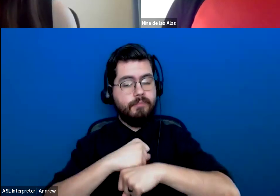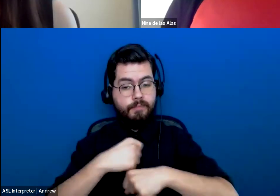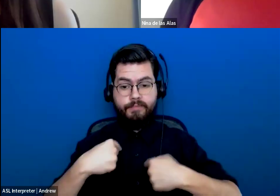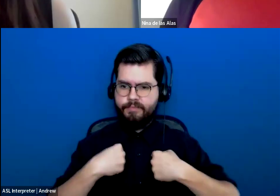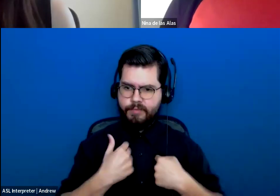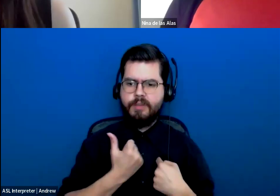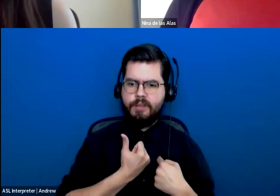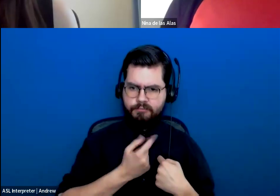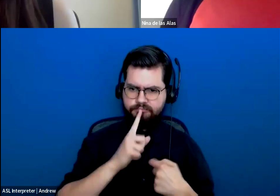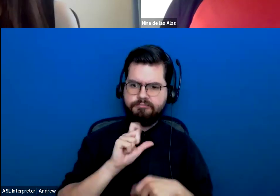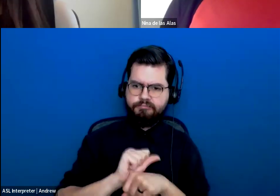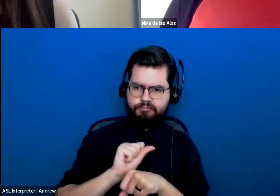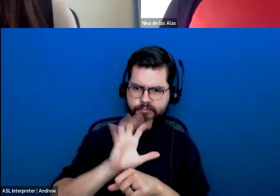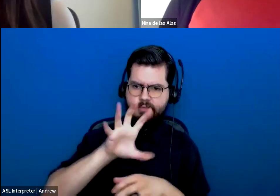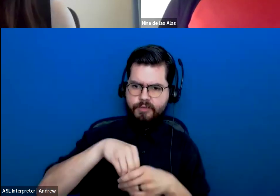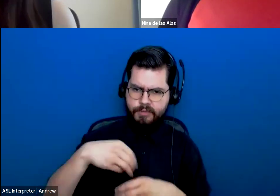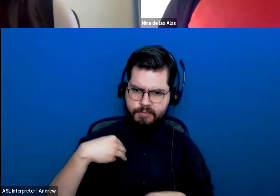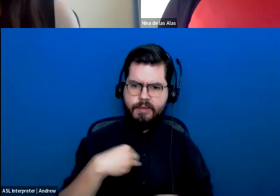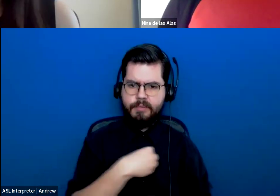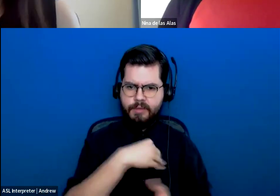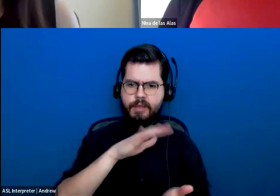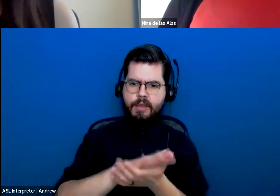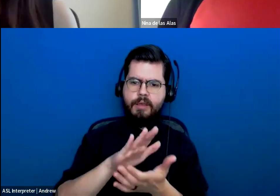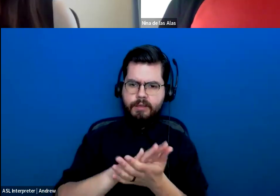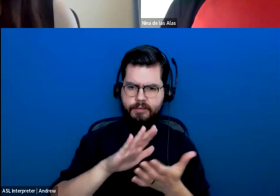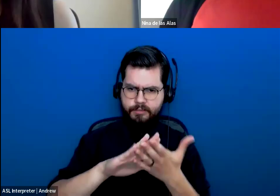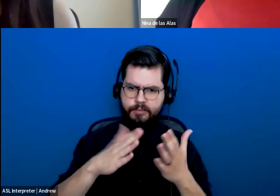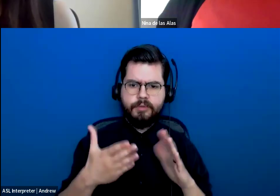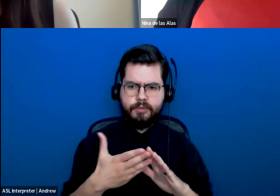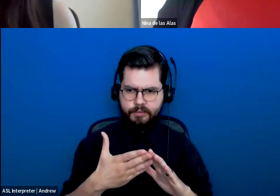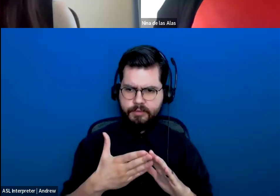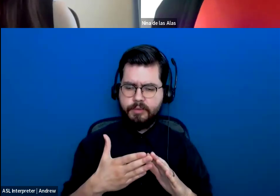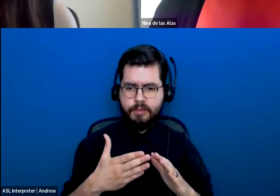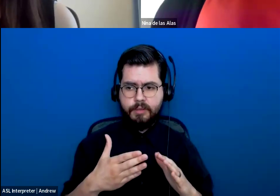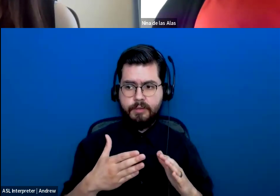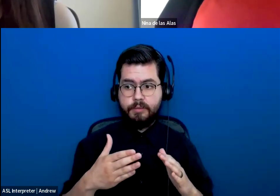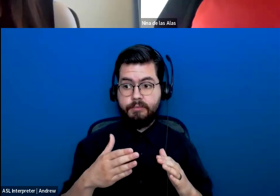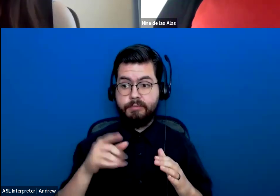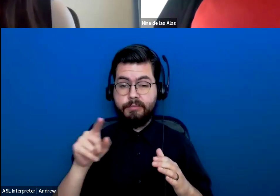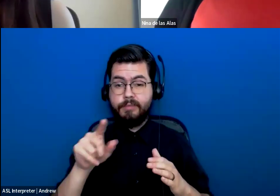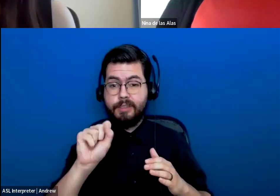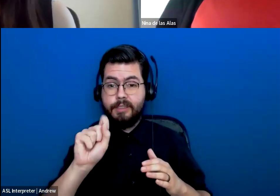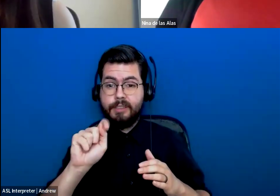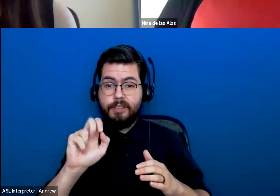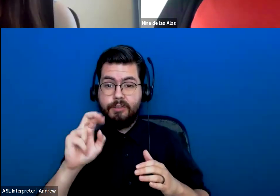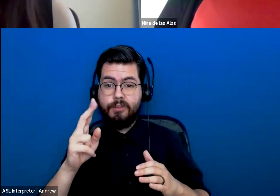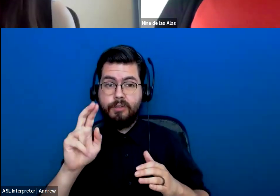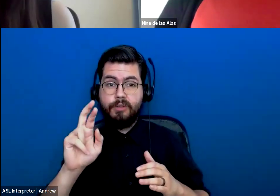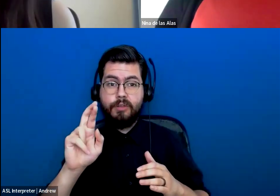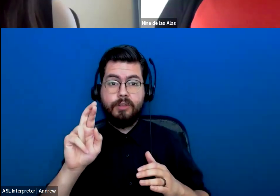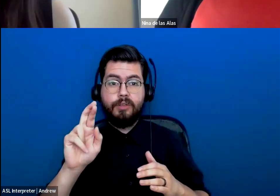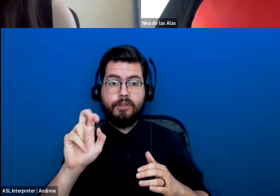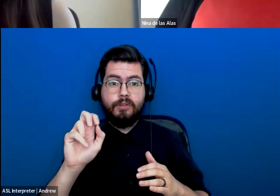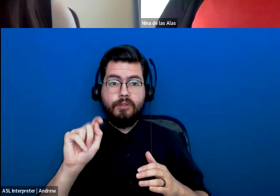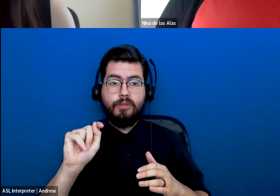members of the academic community, they are less likely to internalize the negative stereotypes that others might project onto